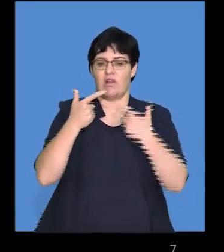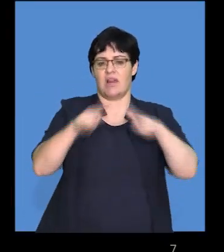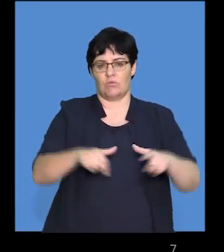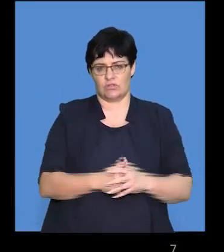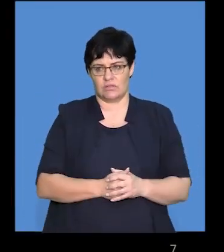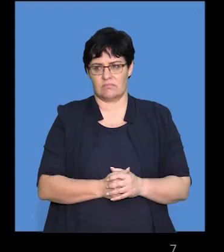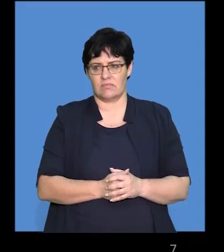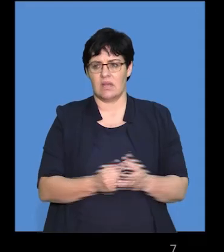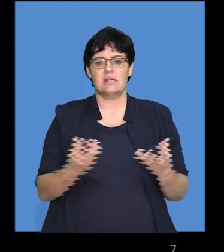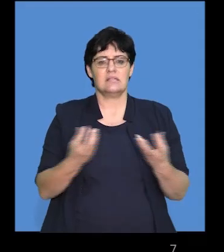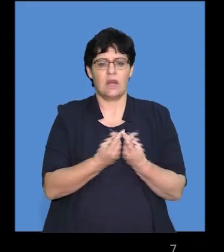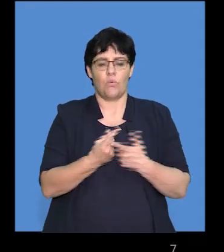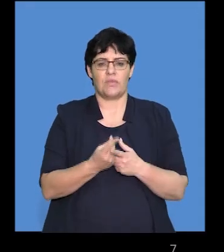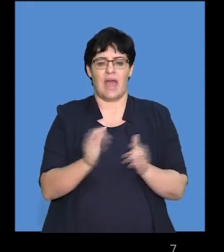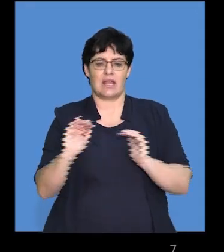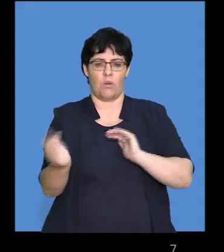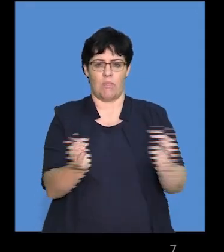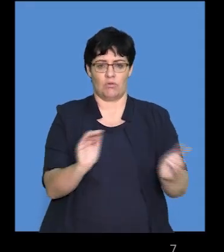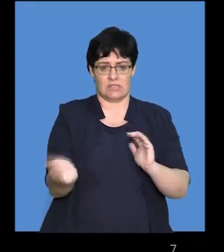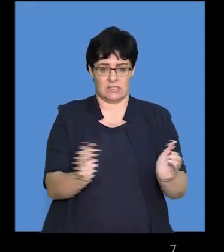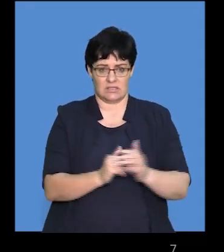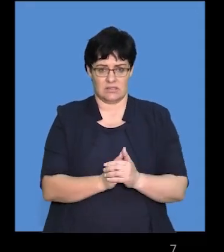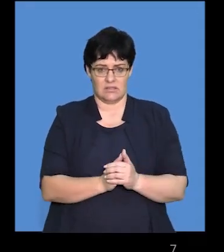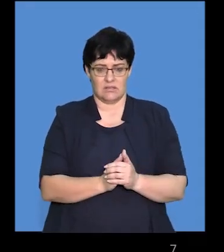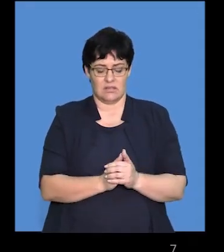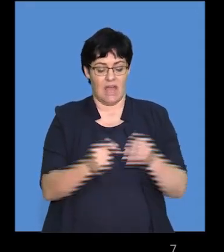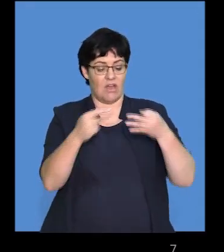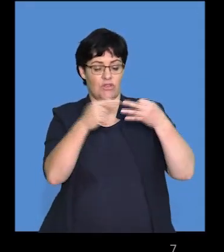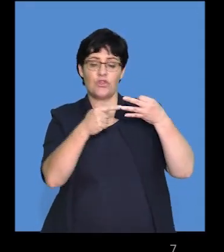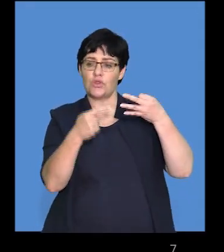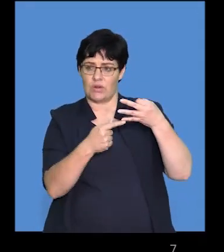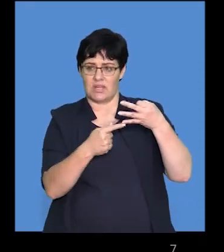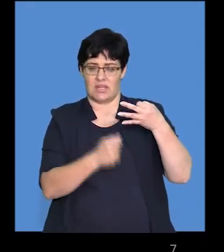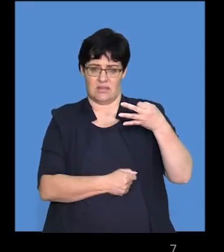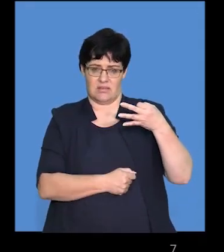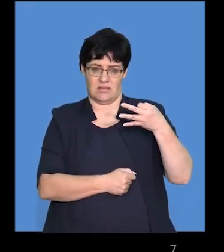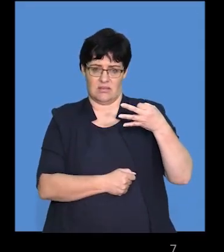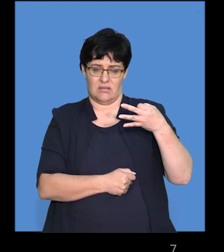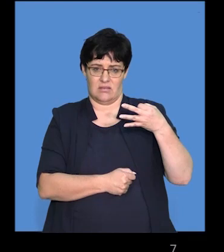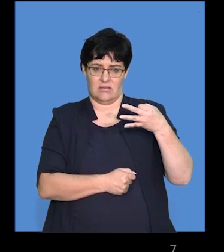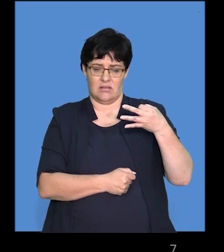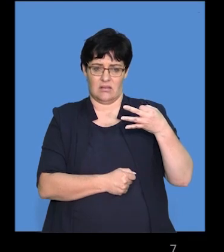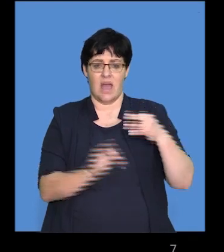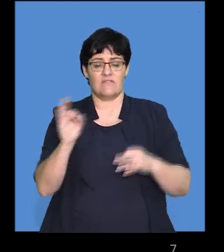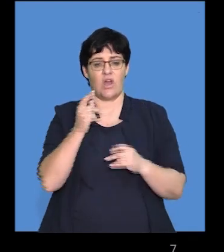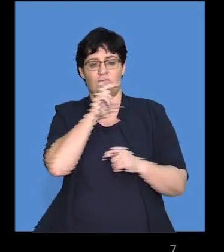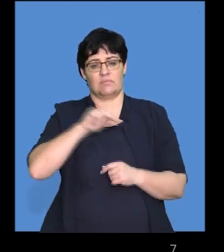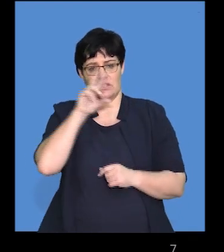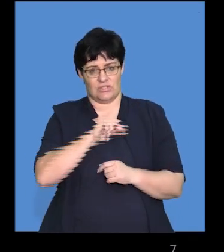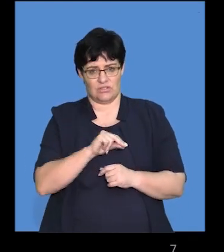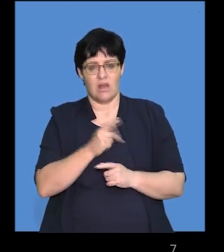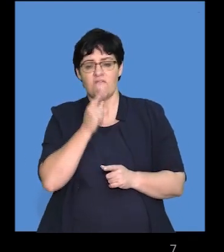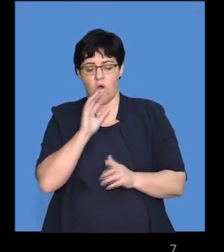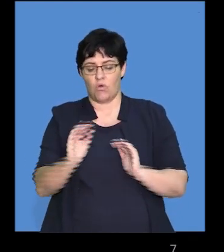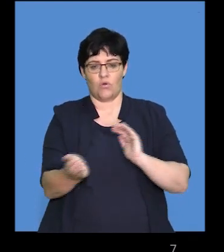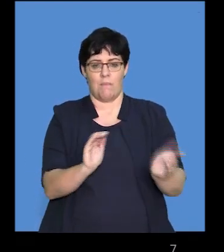language. Let us start with comparisons. There are 3 figures of speech that talk